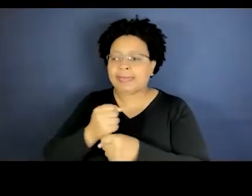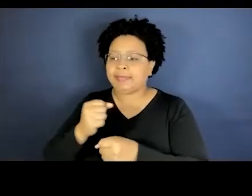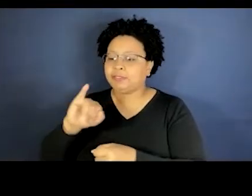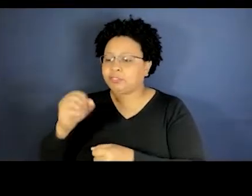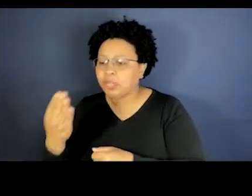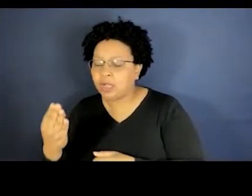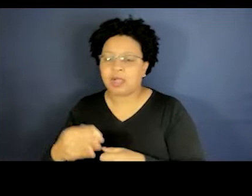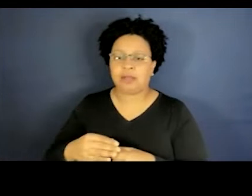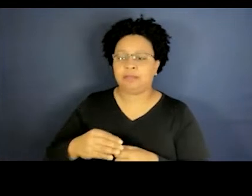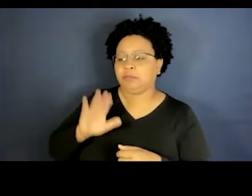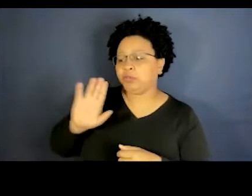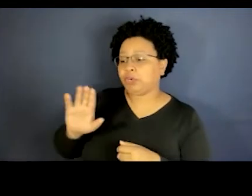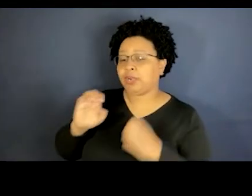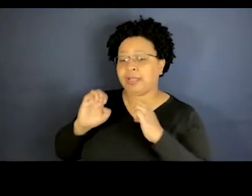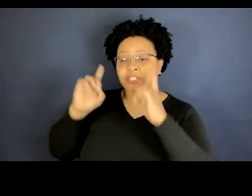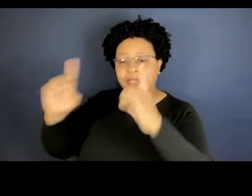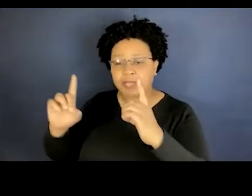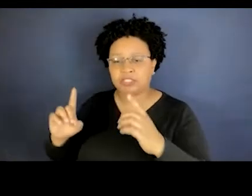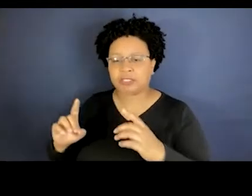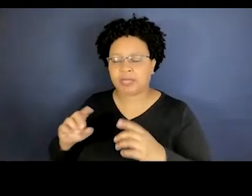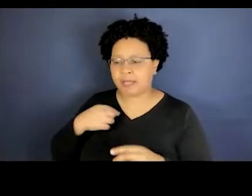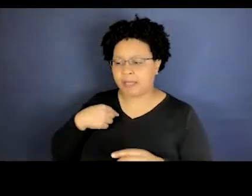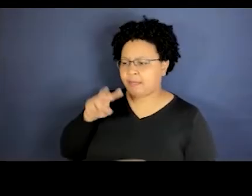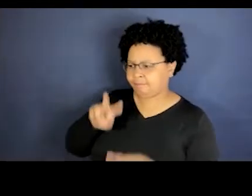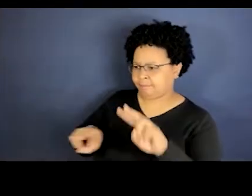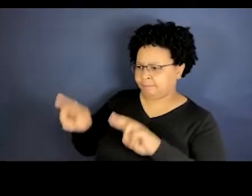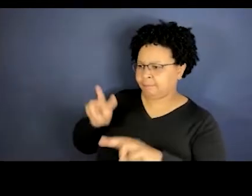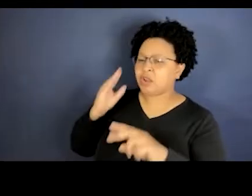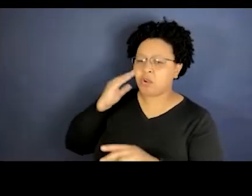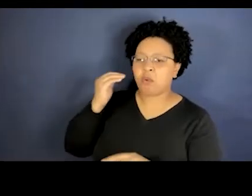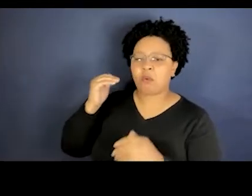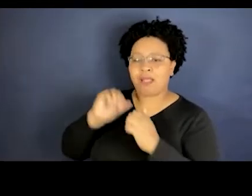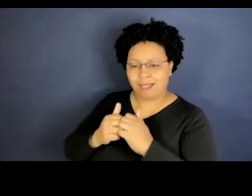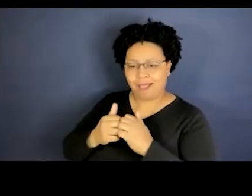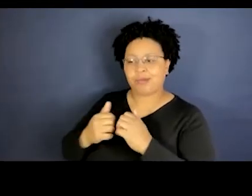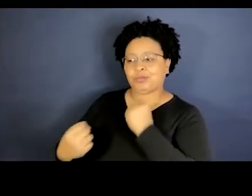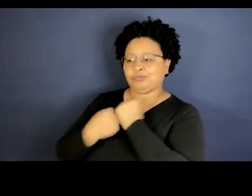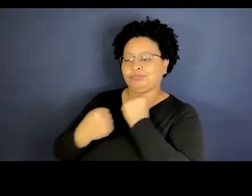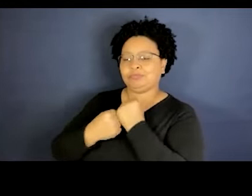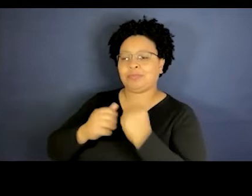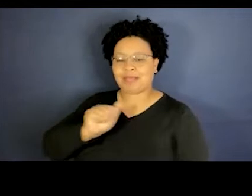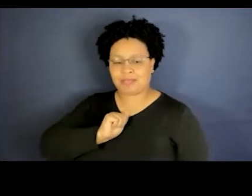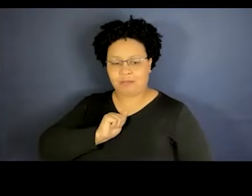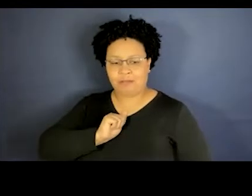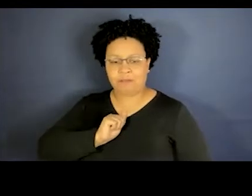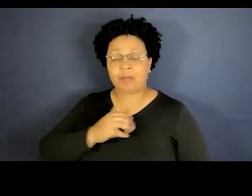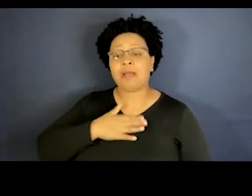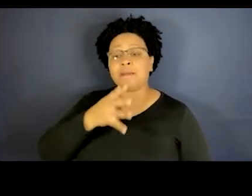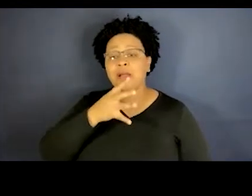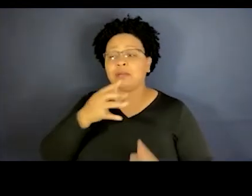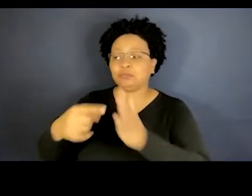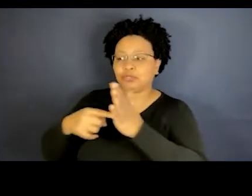how to become an advocate for myself. She was that one that showed me the